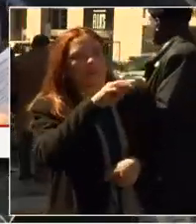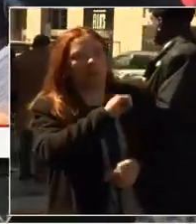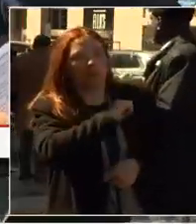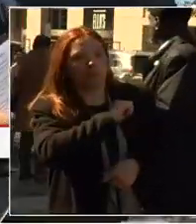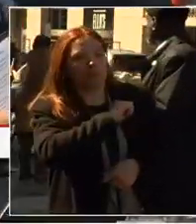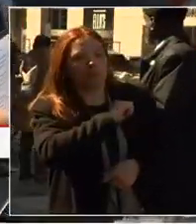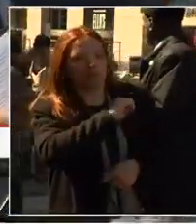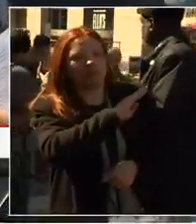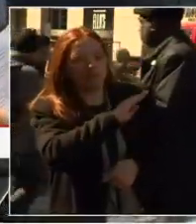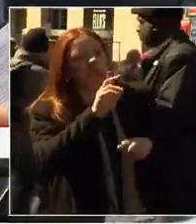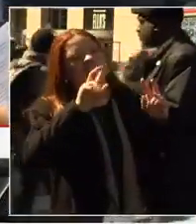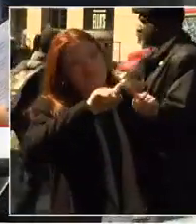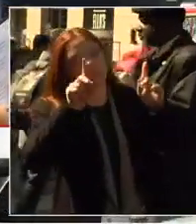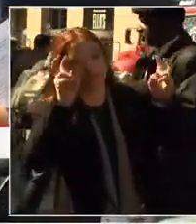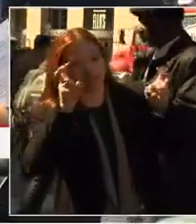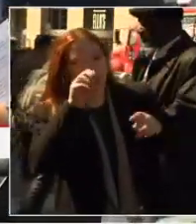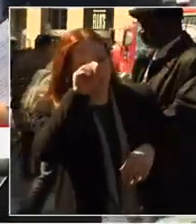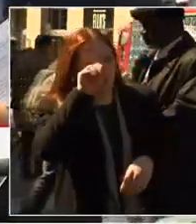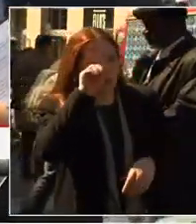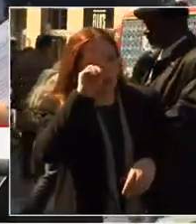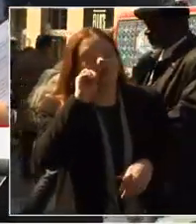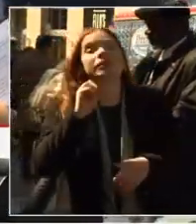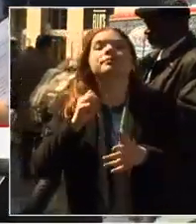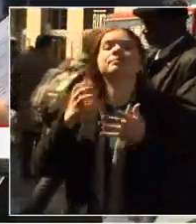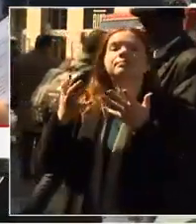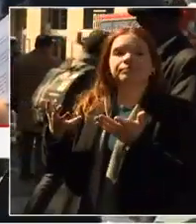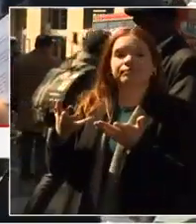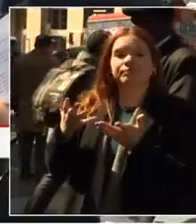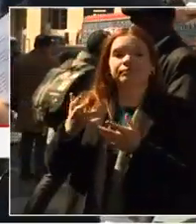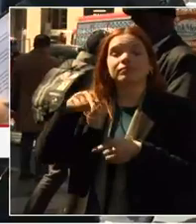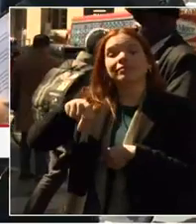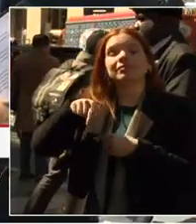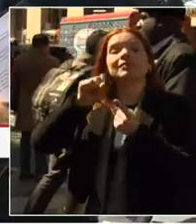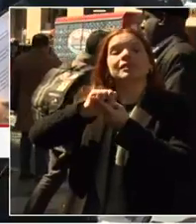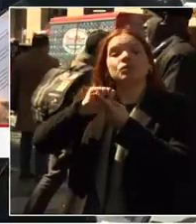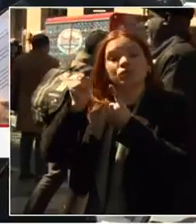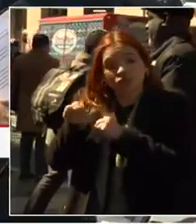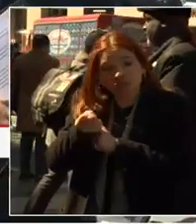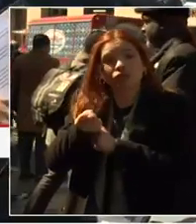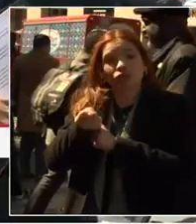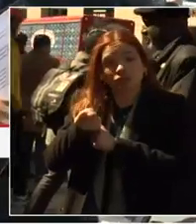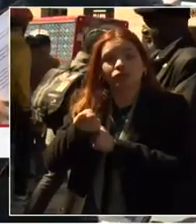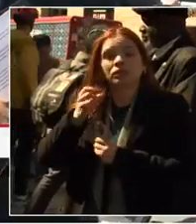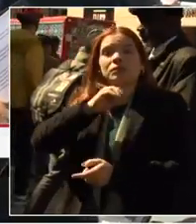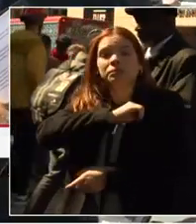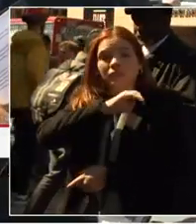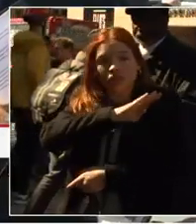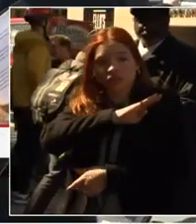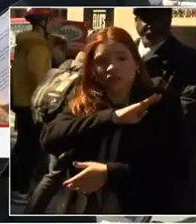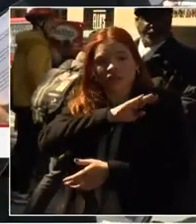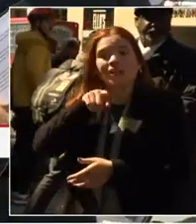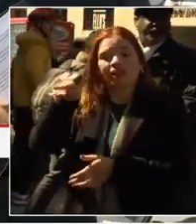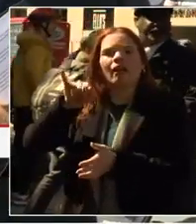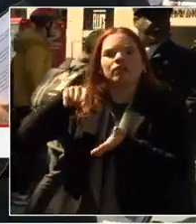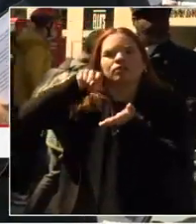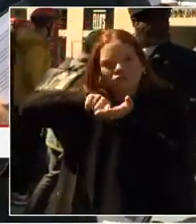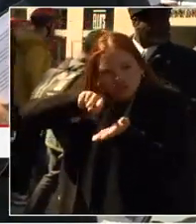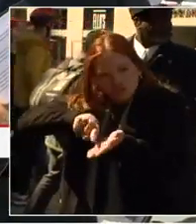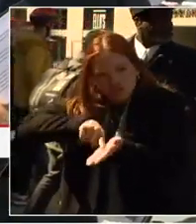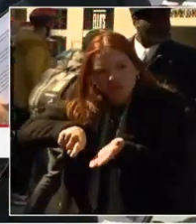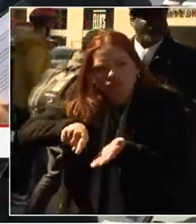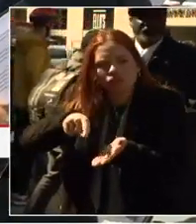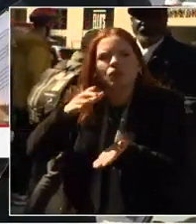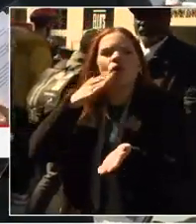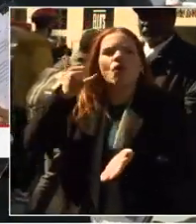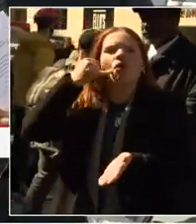Well, the impetus was based upon the mayor's initiation of the investigation, calling our director, Eugene Adams, and asking him